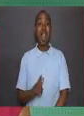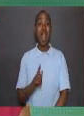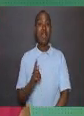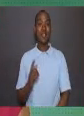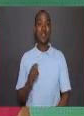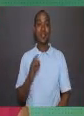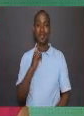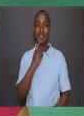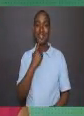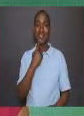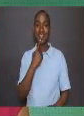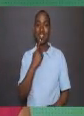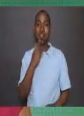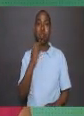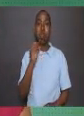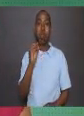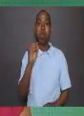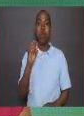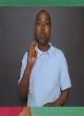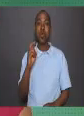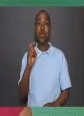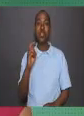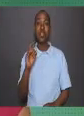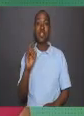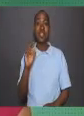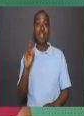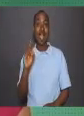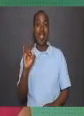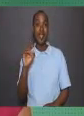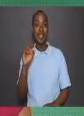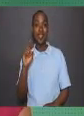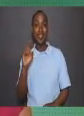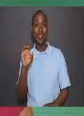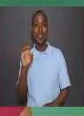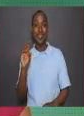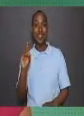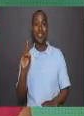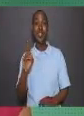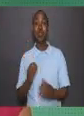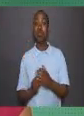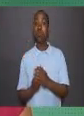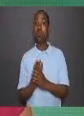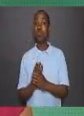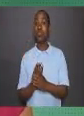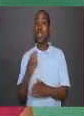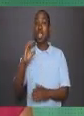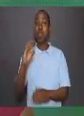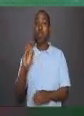acid is oxidized to produce carbon dioxide and water.